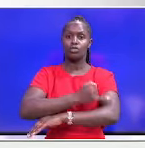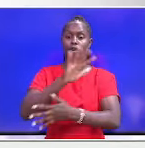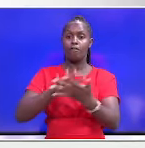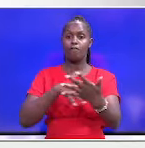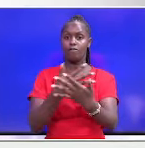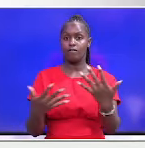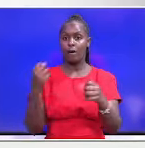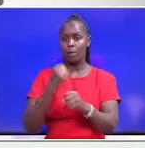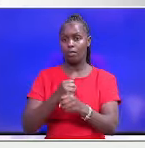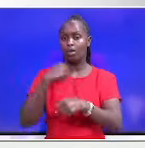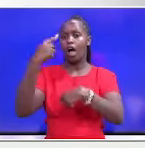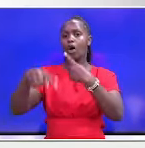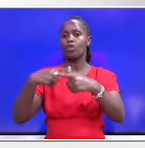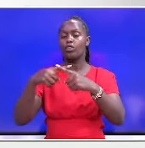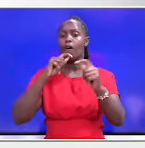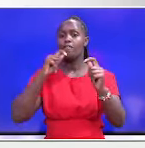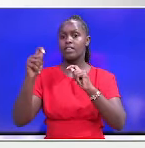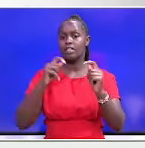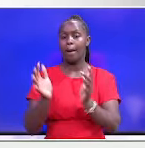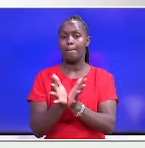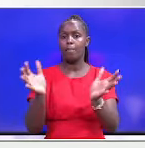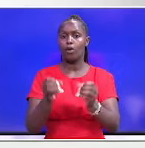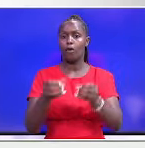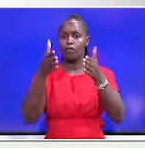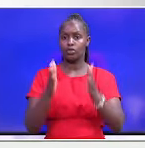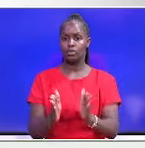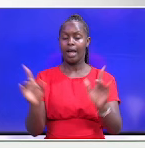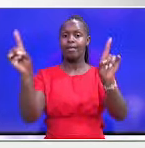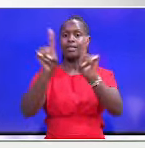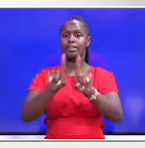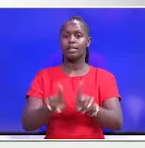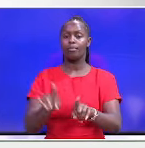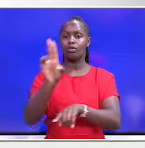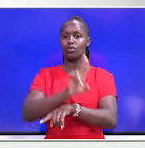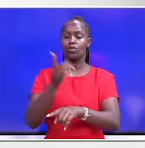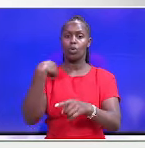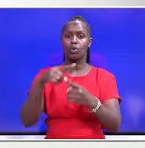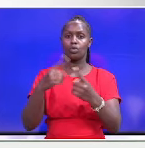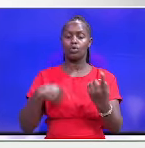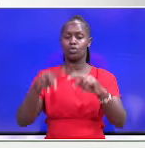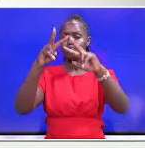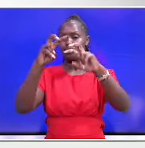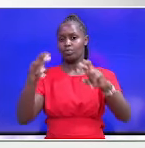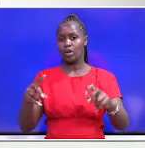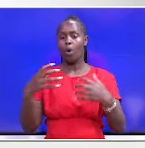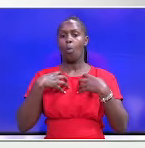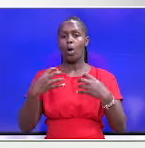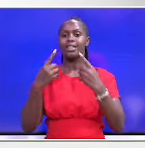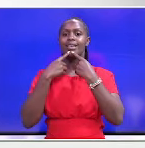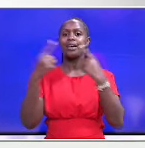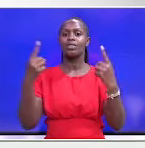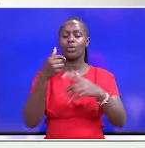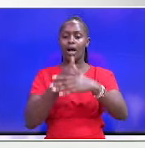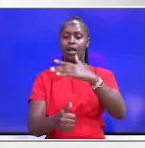public officials. The same framework shall be used to provide the repository of wealth declaration across the entire government under one